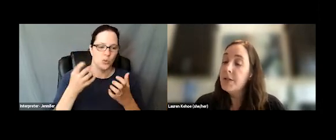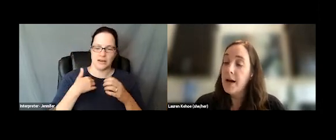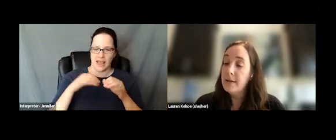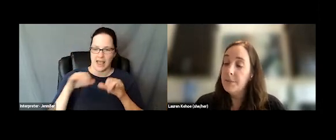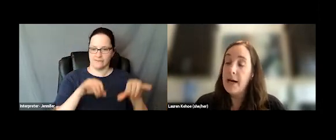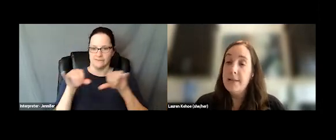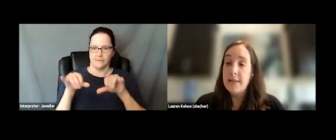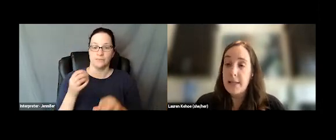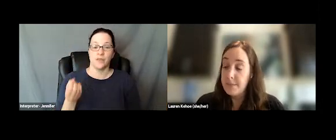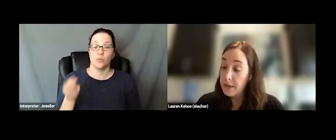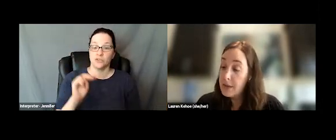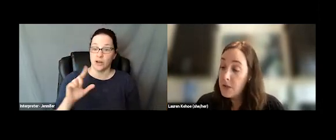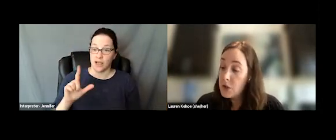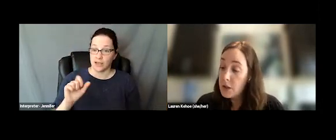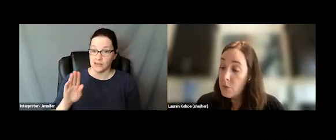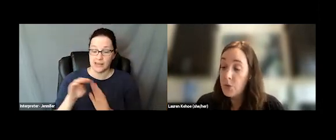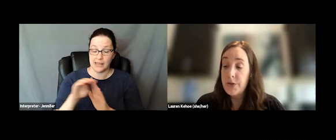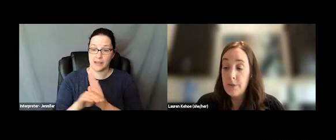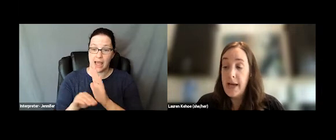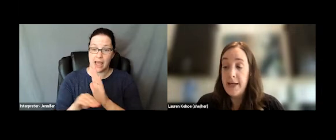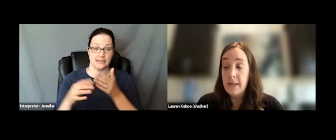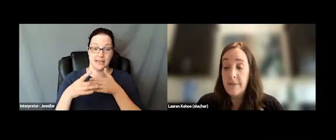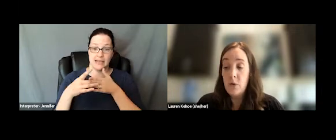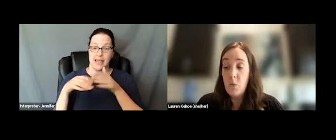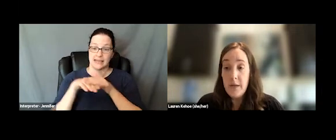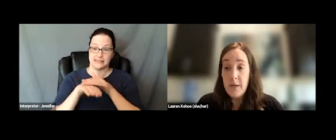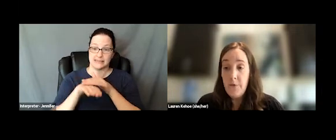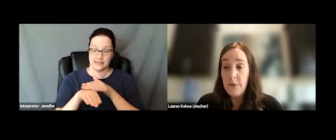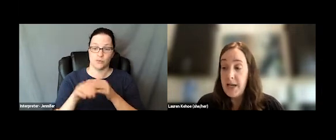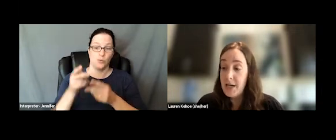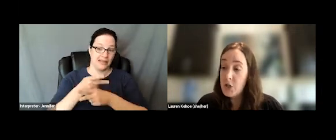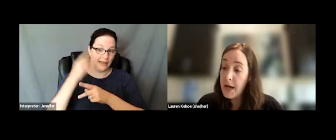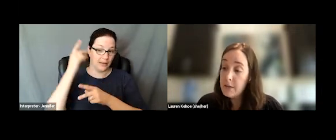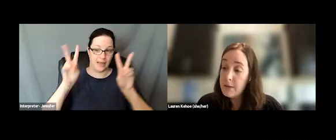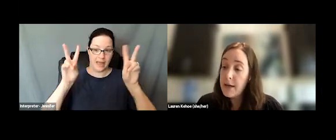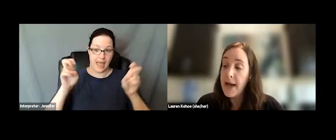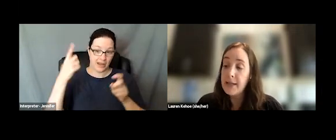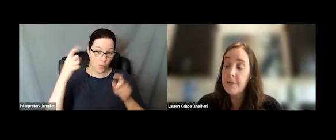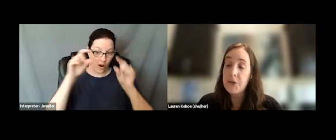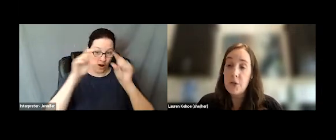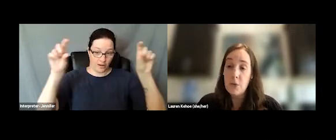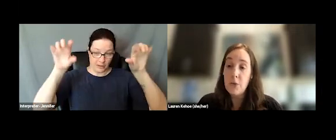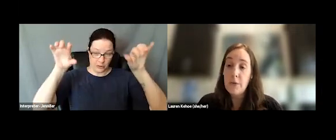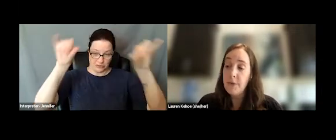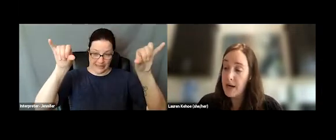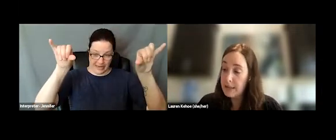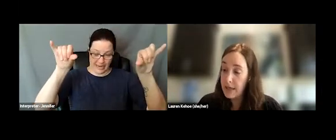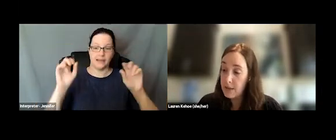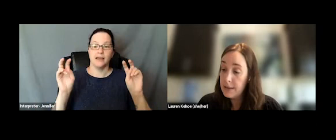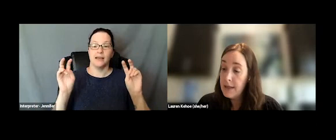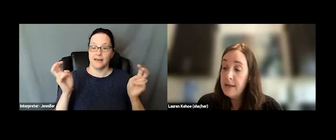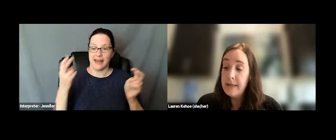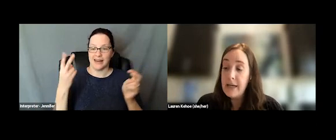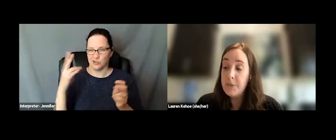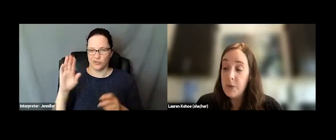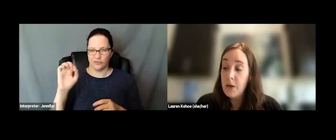We turned on the LibGuides accessibility feature, which reserves heading level 1 for page titles and heading level 2 for box